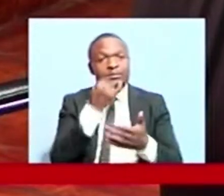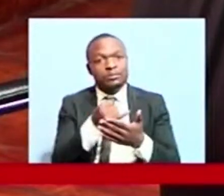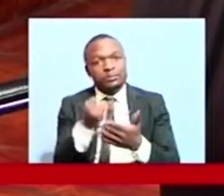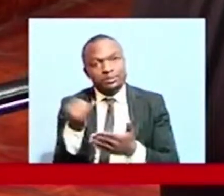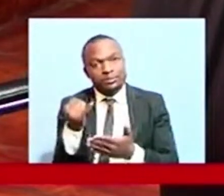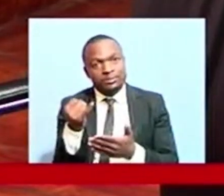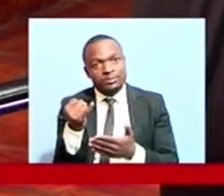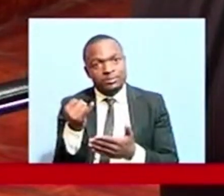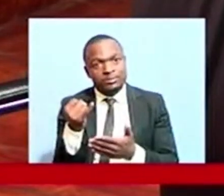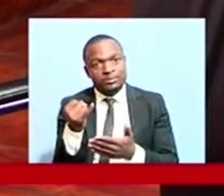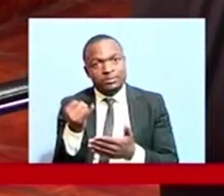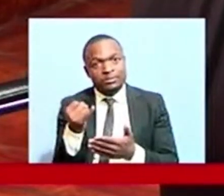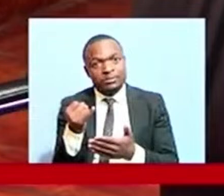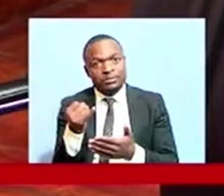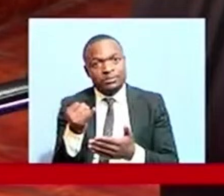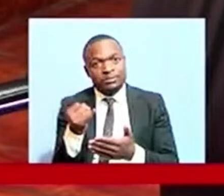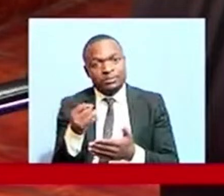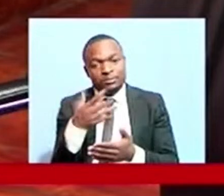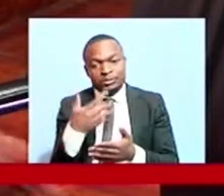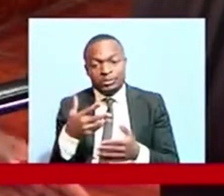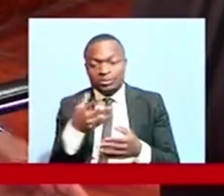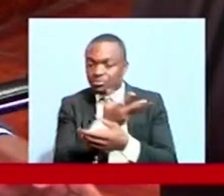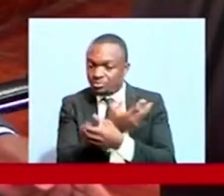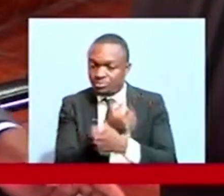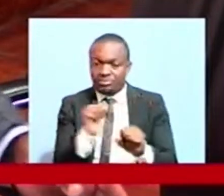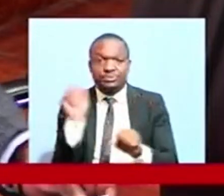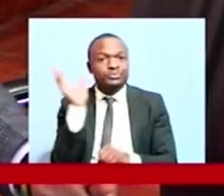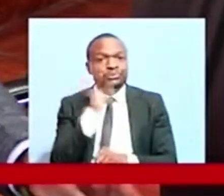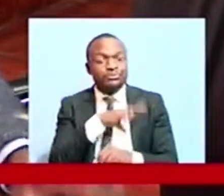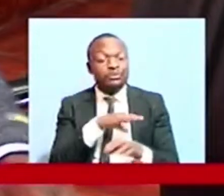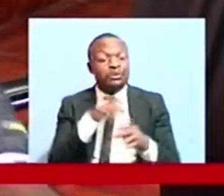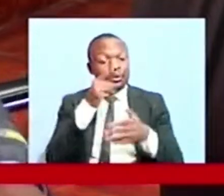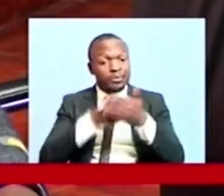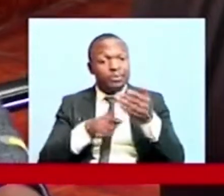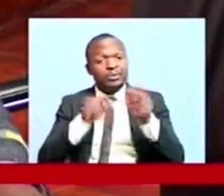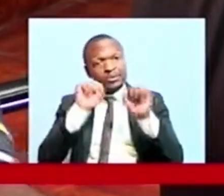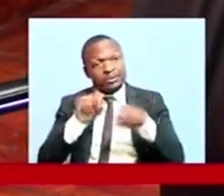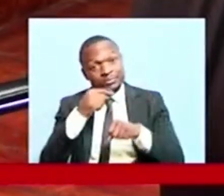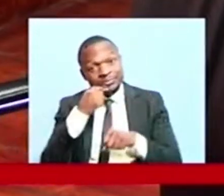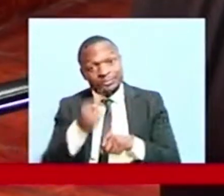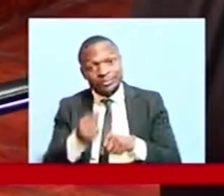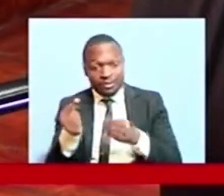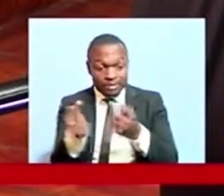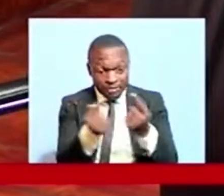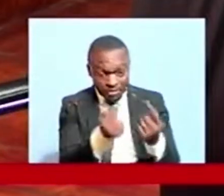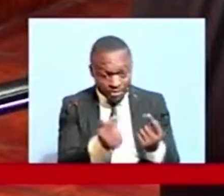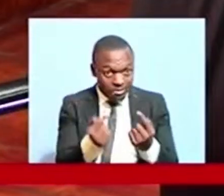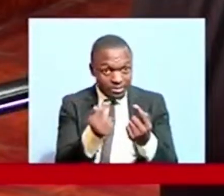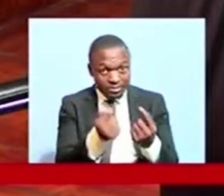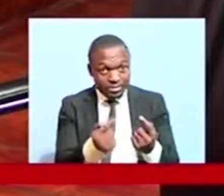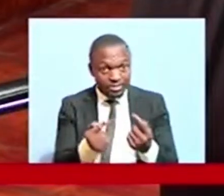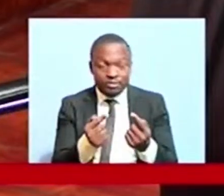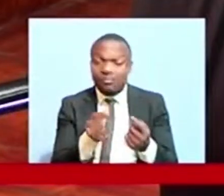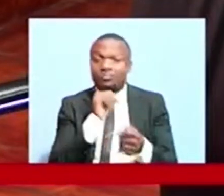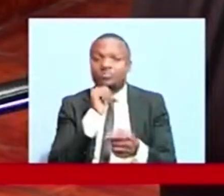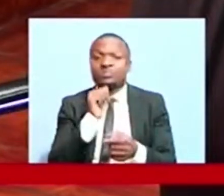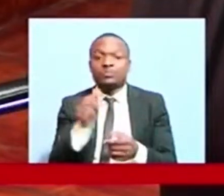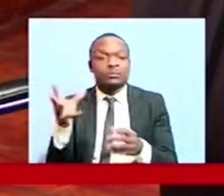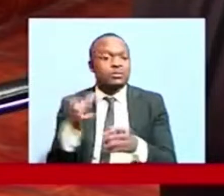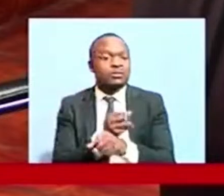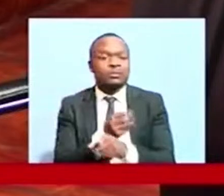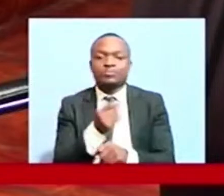which has been electrified for now. And what I can say, Chair, is the status. We are no longer withdrawing the